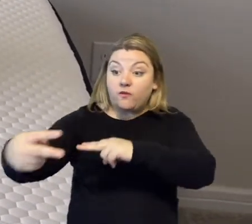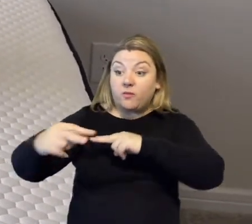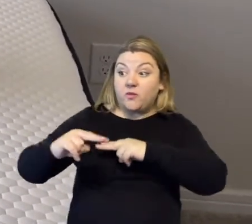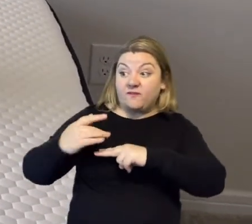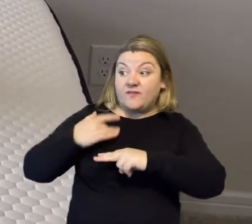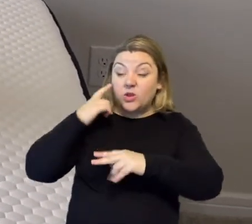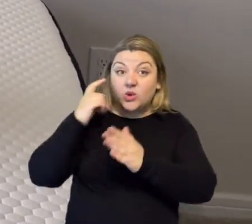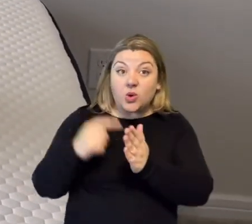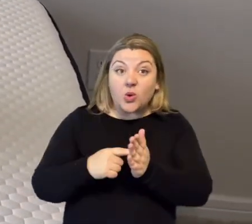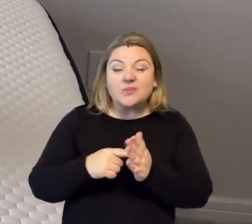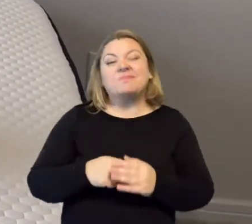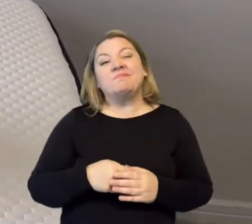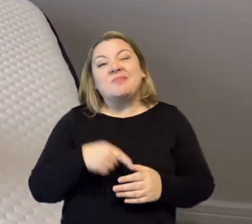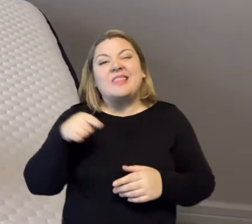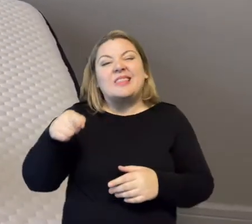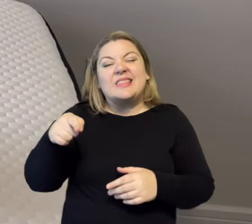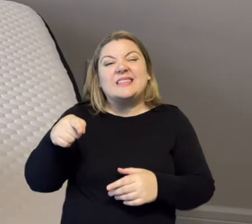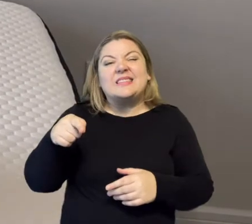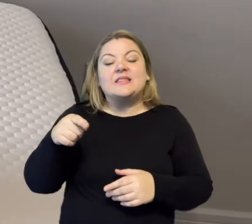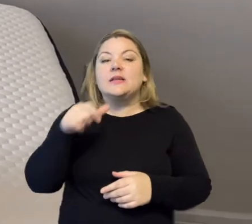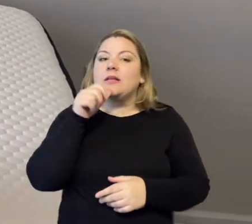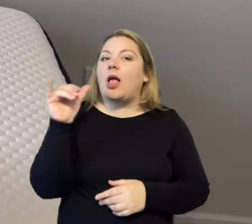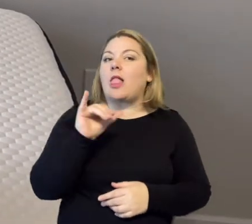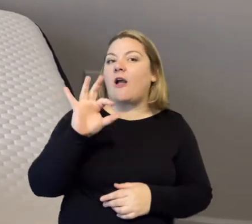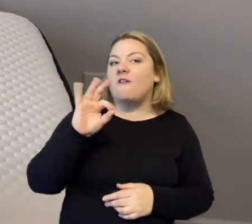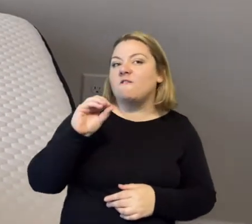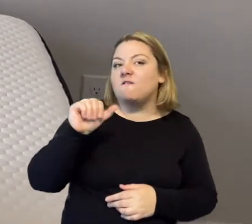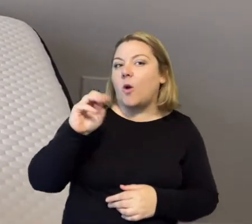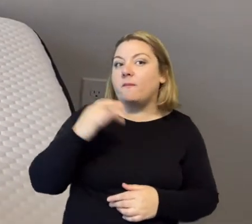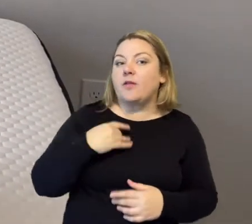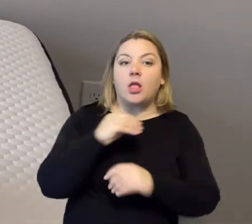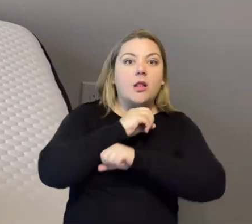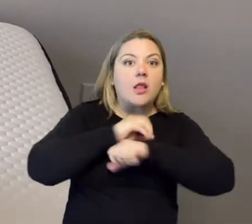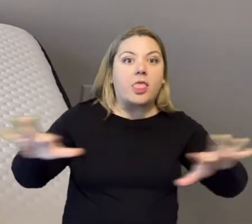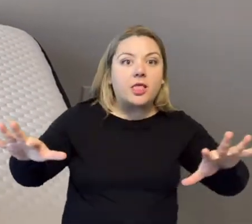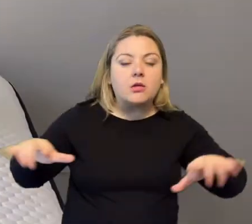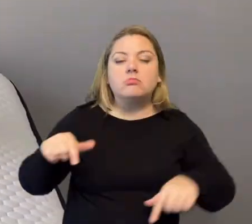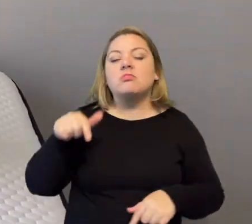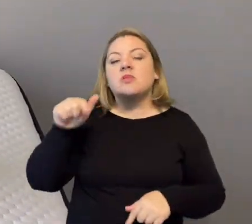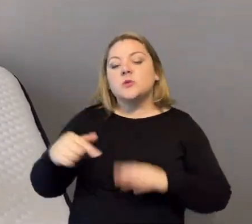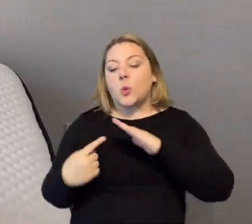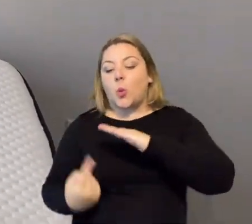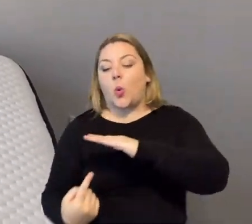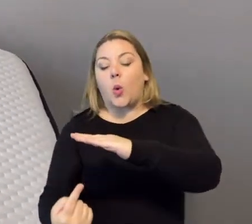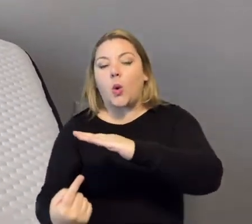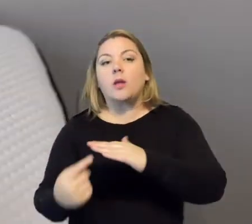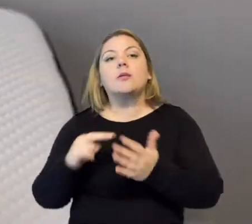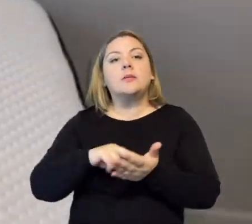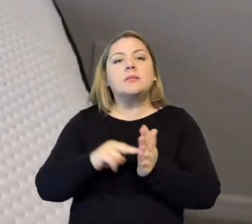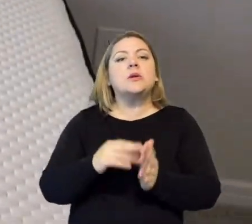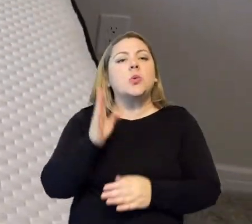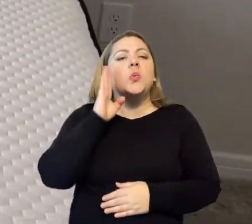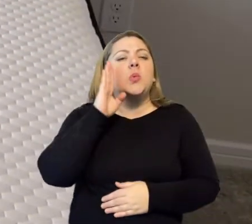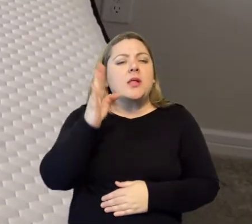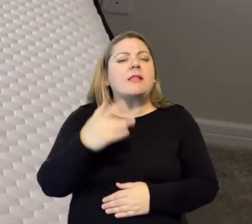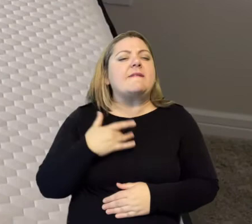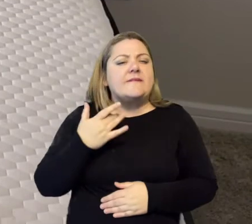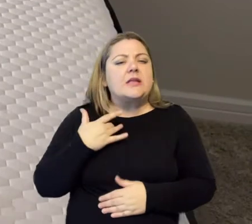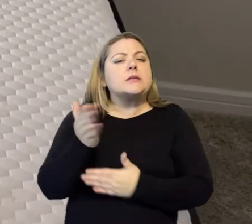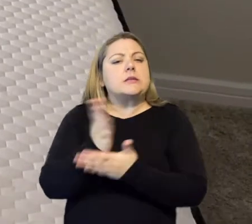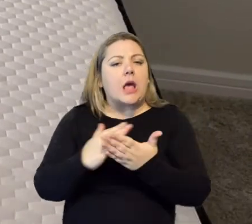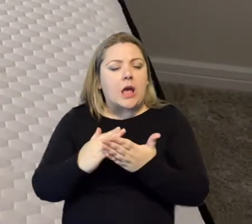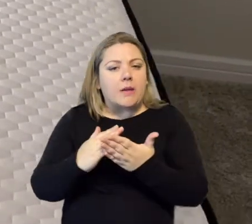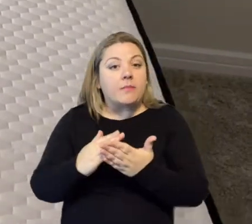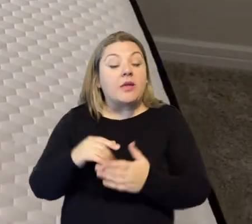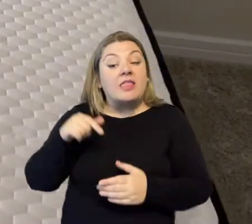are gonna feel a little bit more than an all foam mattress, for example. However, they do individually wrap the coils,